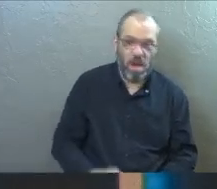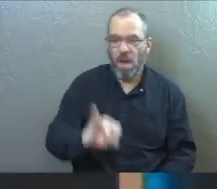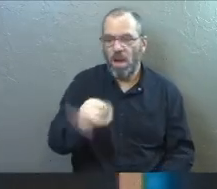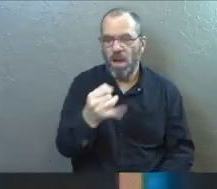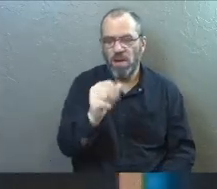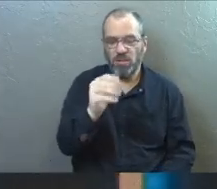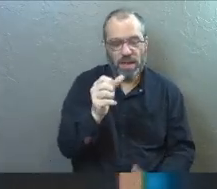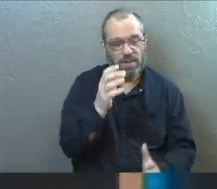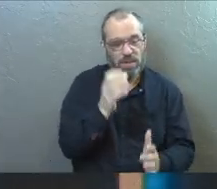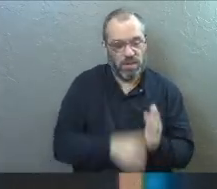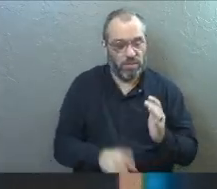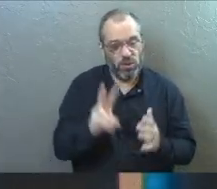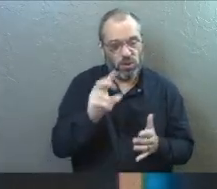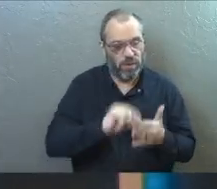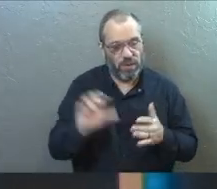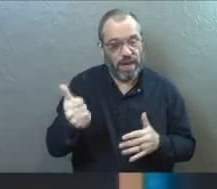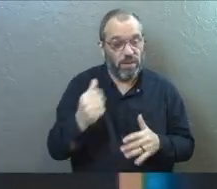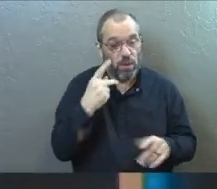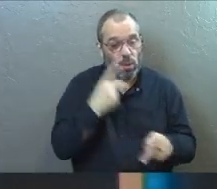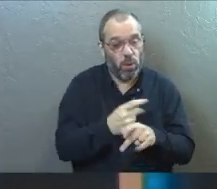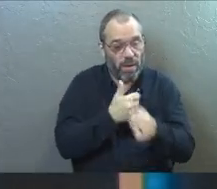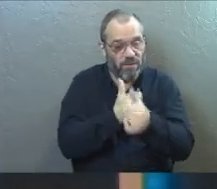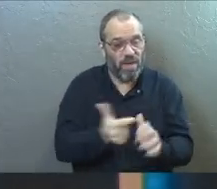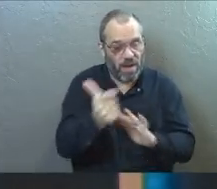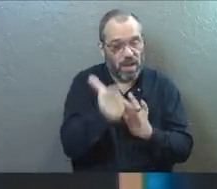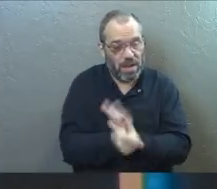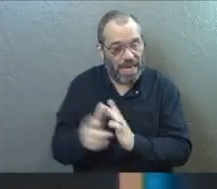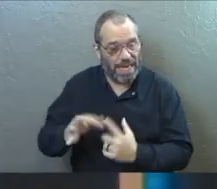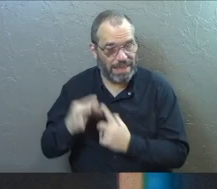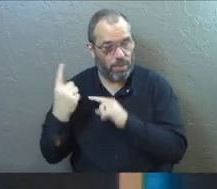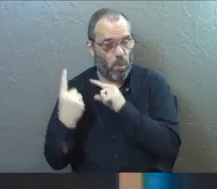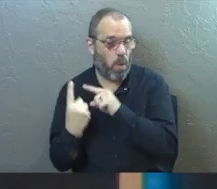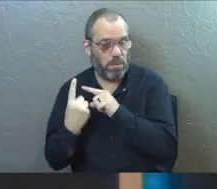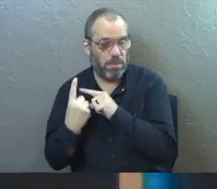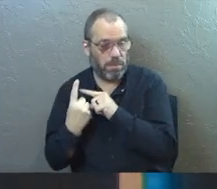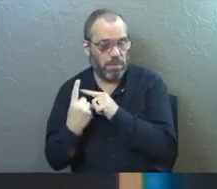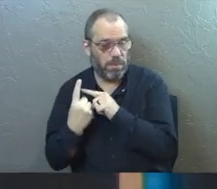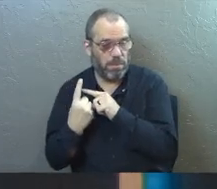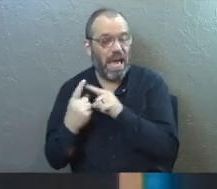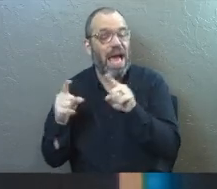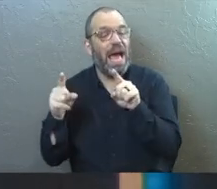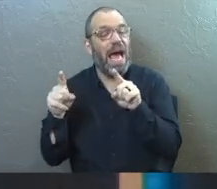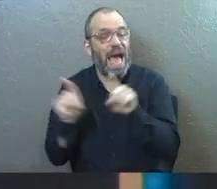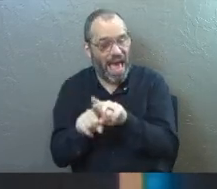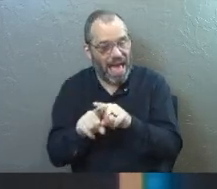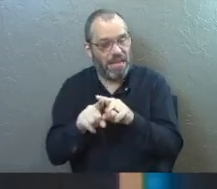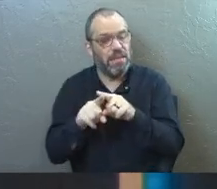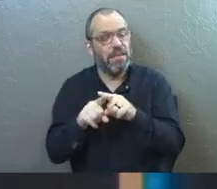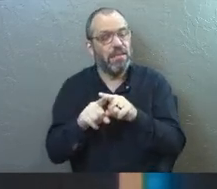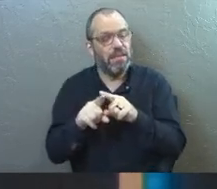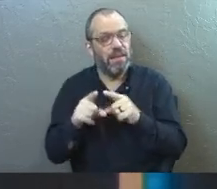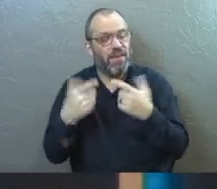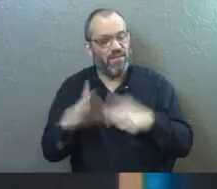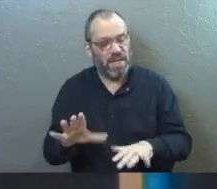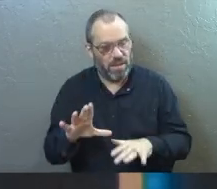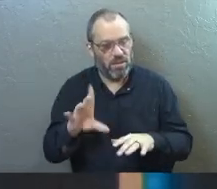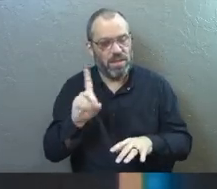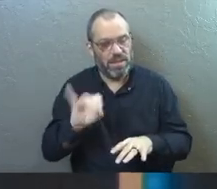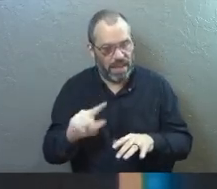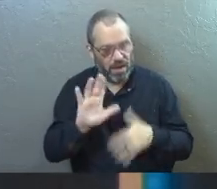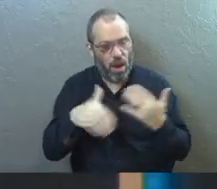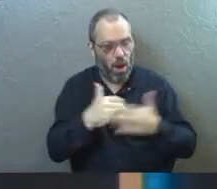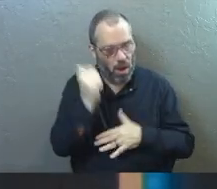James 2:10, for the person who keeps all the laws except one is as guilty as a person who has broken all of God's